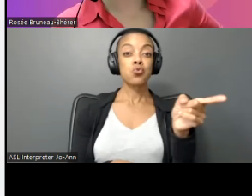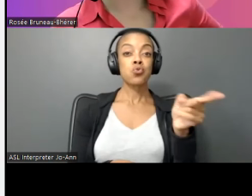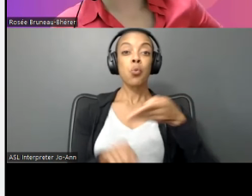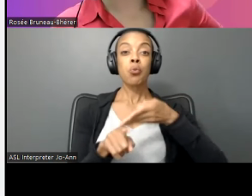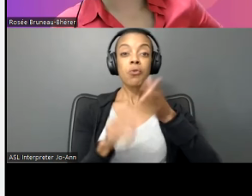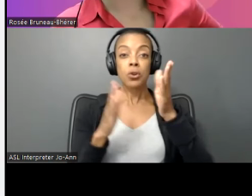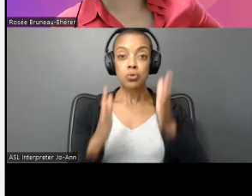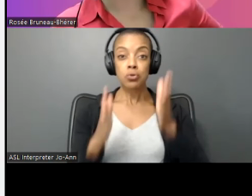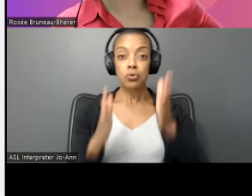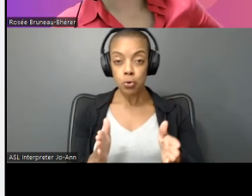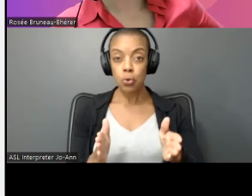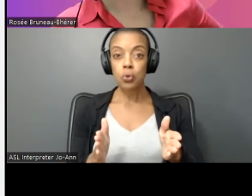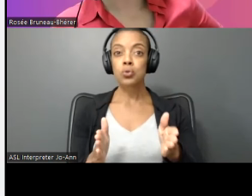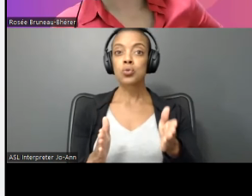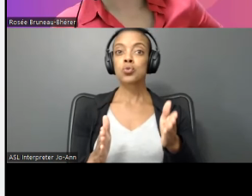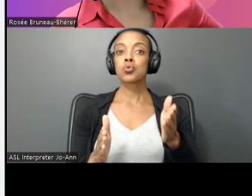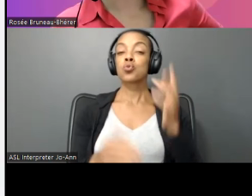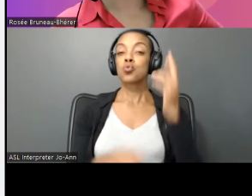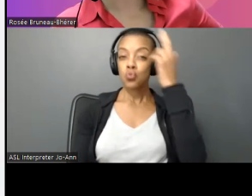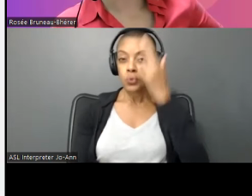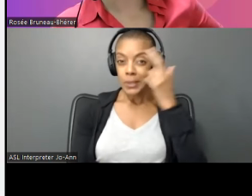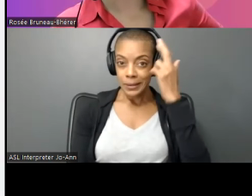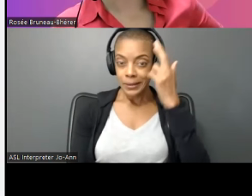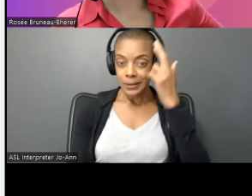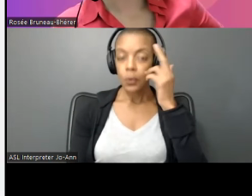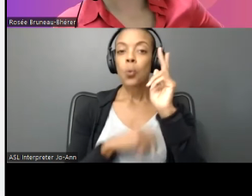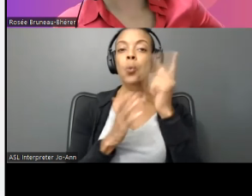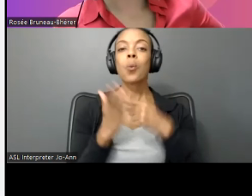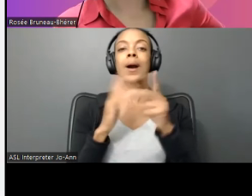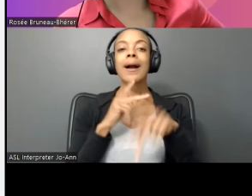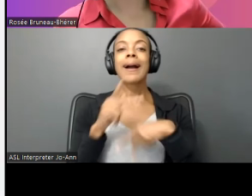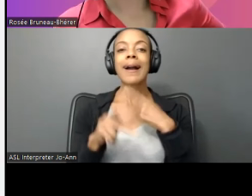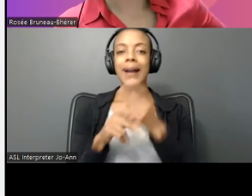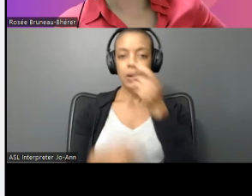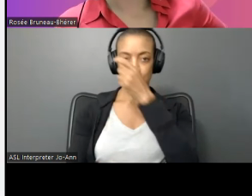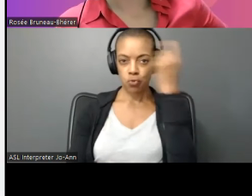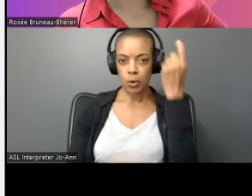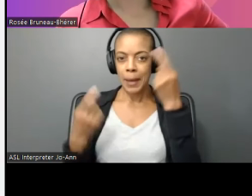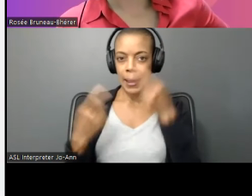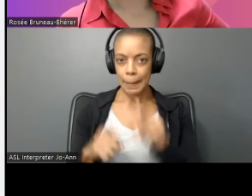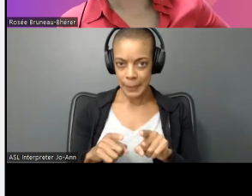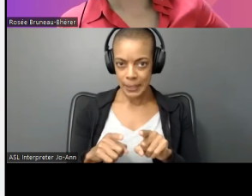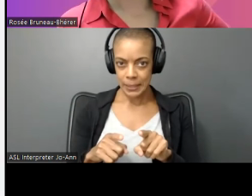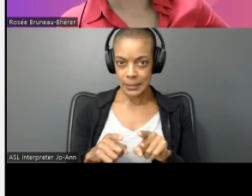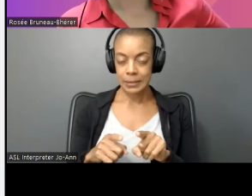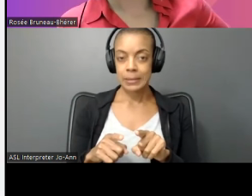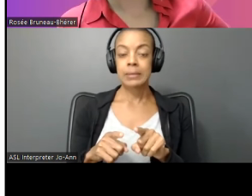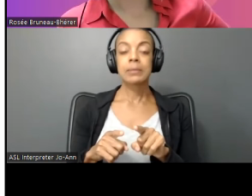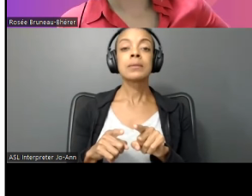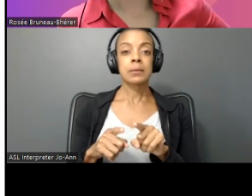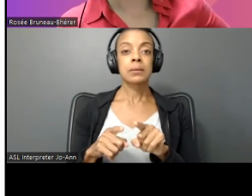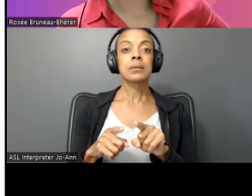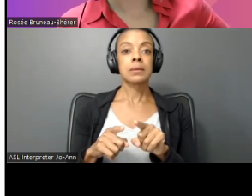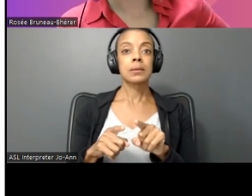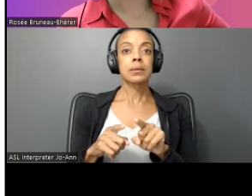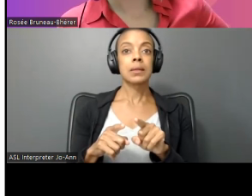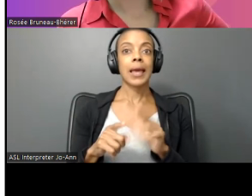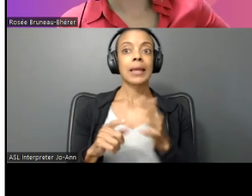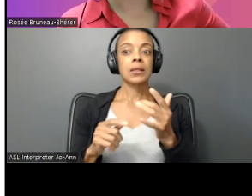realize what kind of trauma has taken place and the extent that that children carry it with